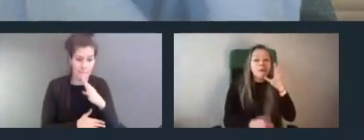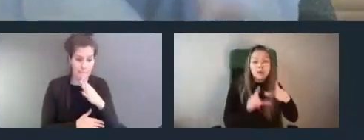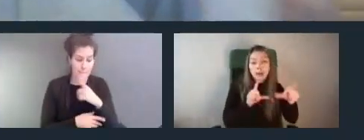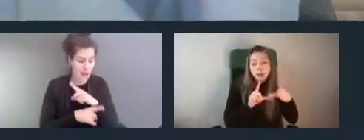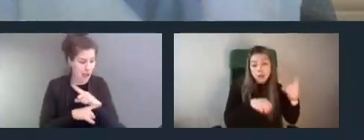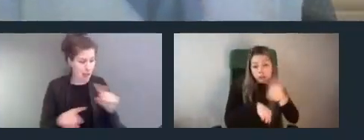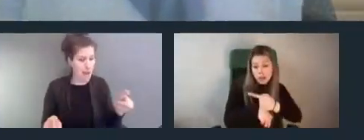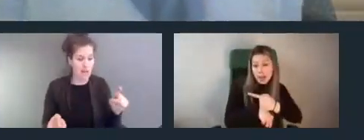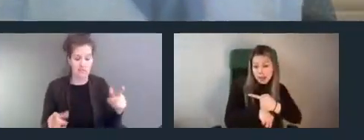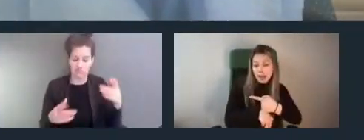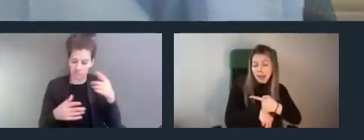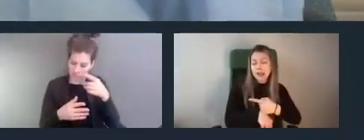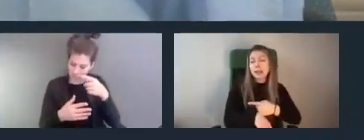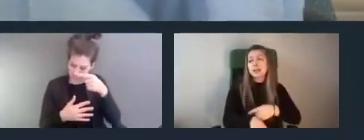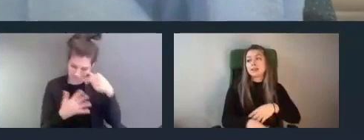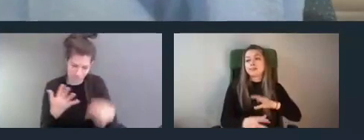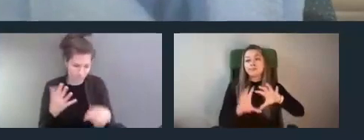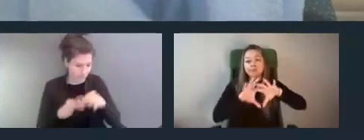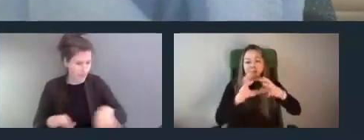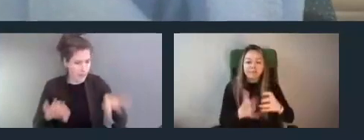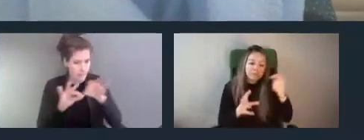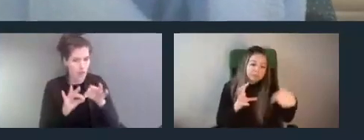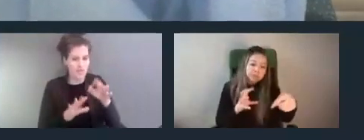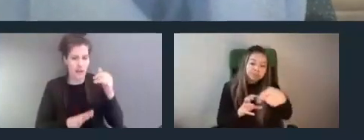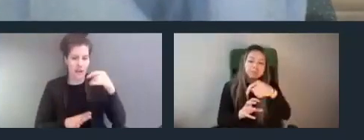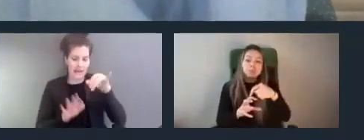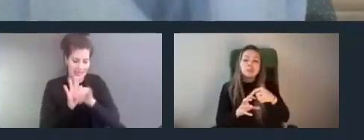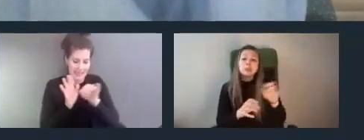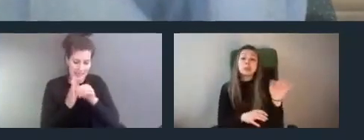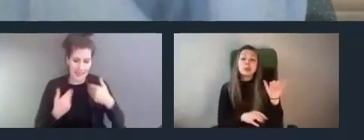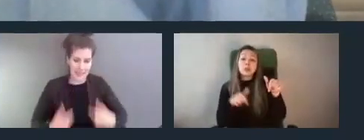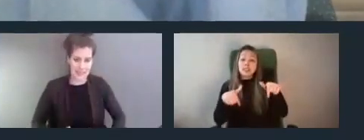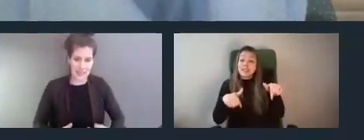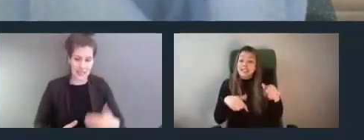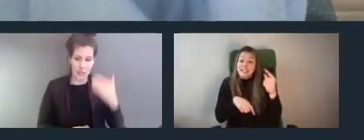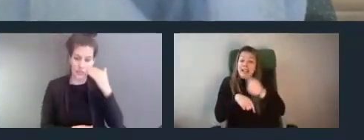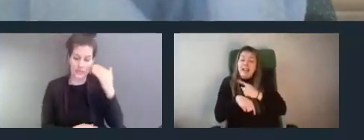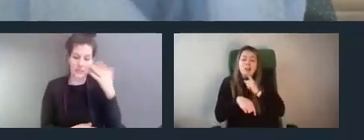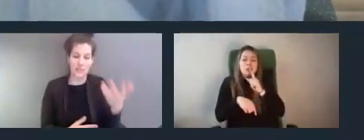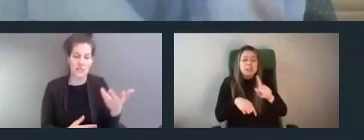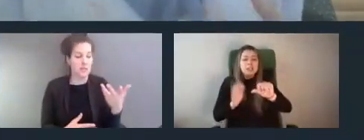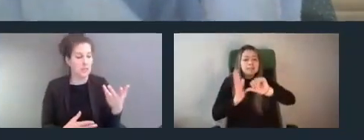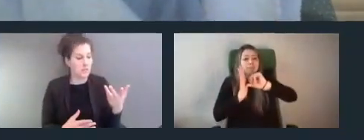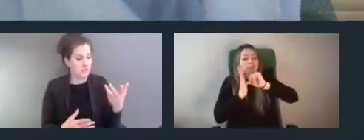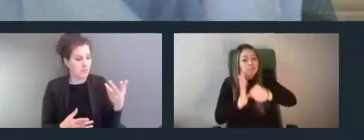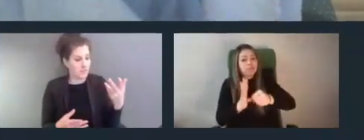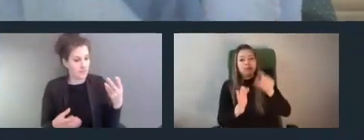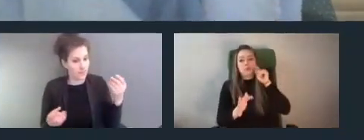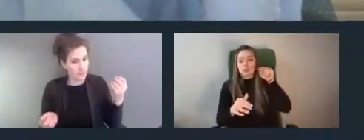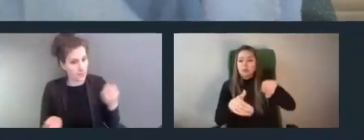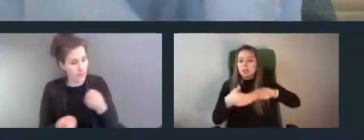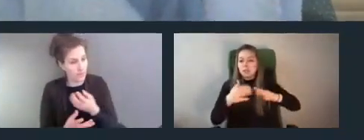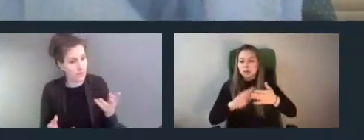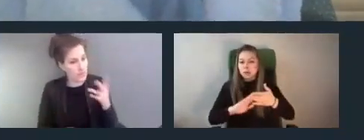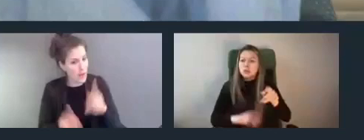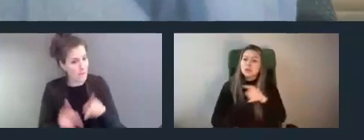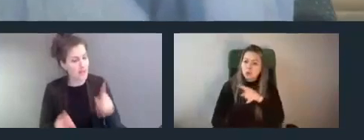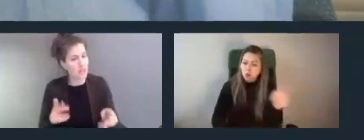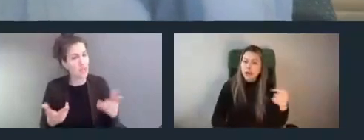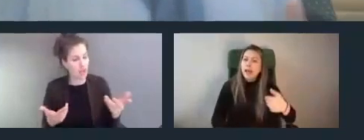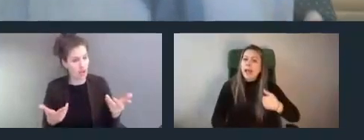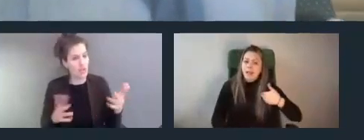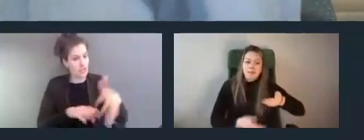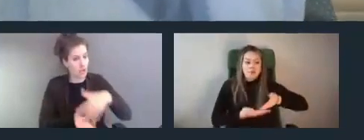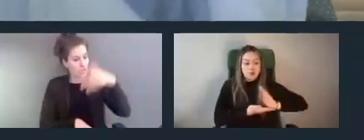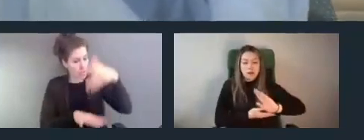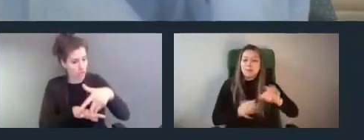And days like IMLD are a really strong reminder for our community to make sure that we have a right to speak our language, and to